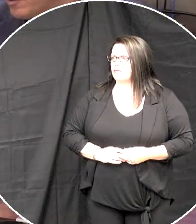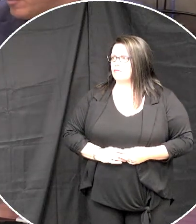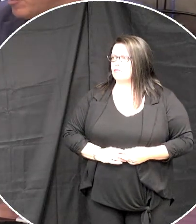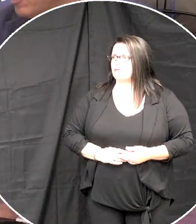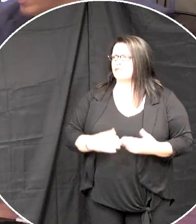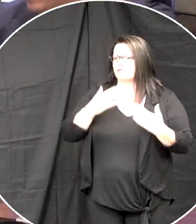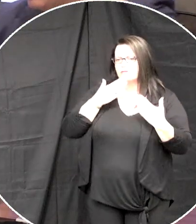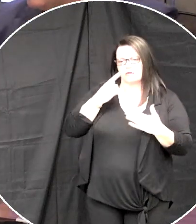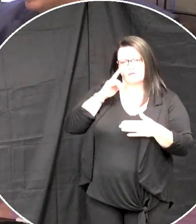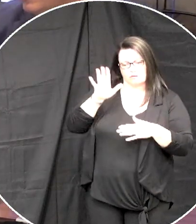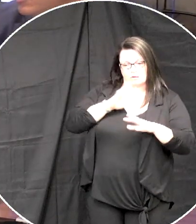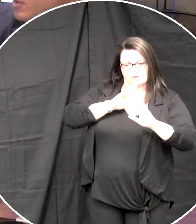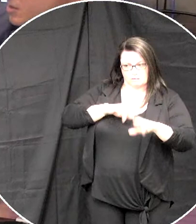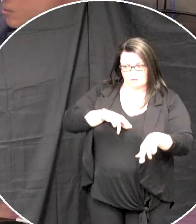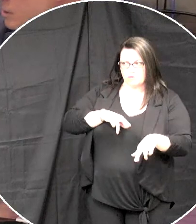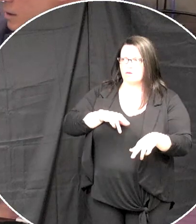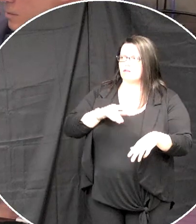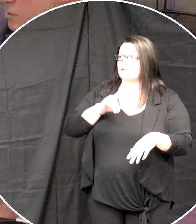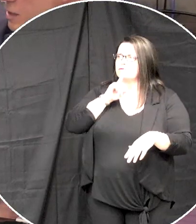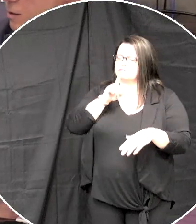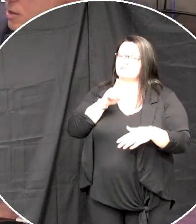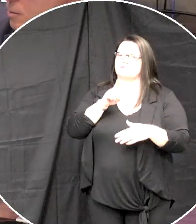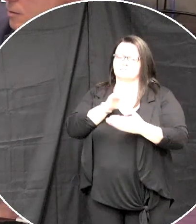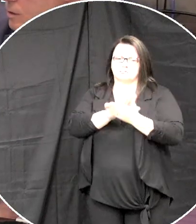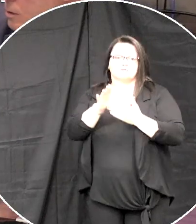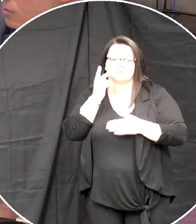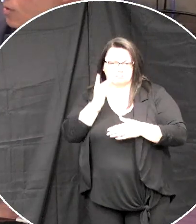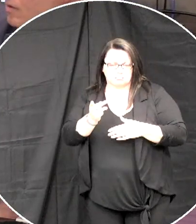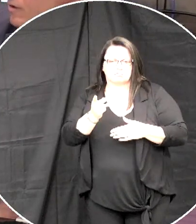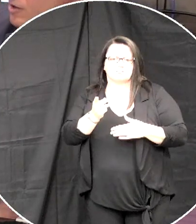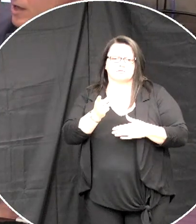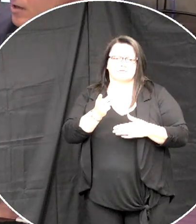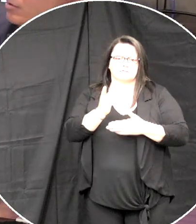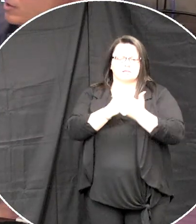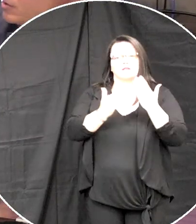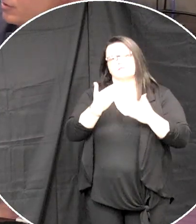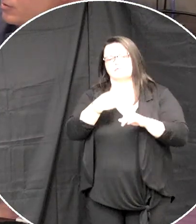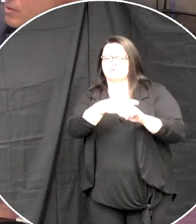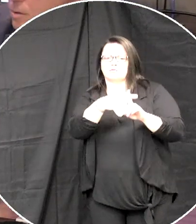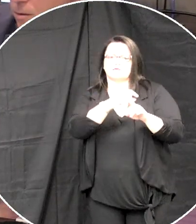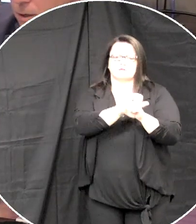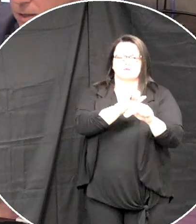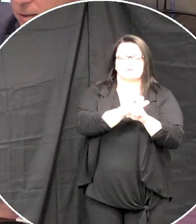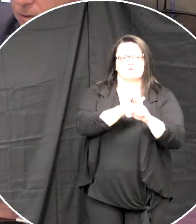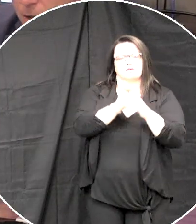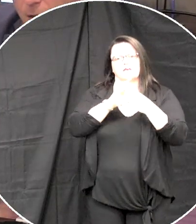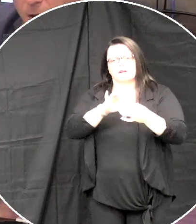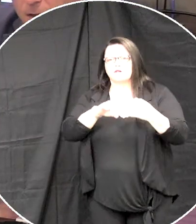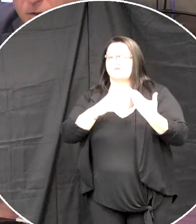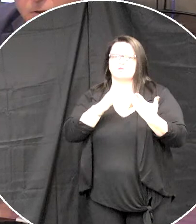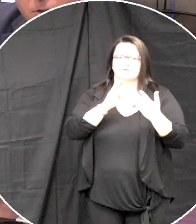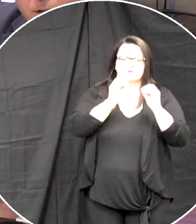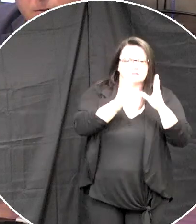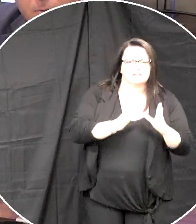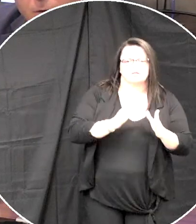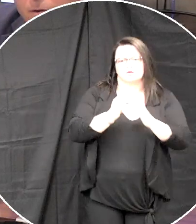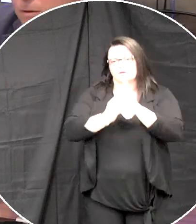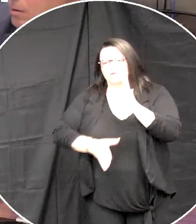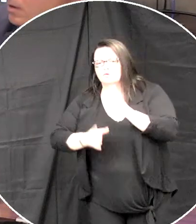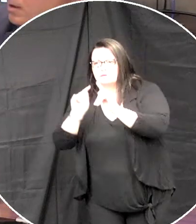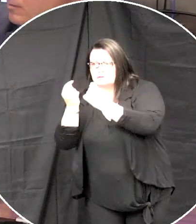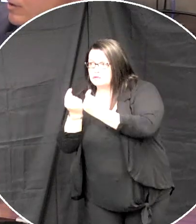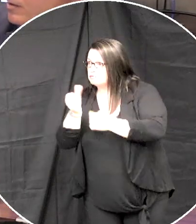Thank you for the report, and really good to see particularly some of the good work of our educators and our students and our teams. Any discussion on the